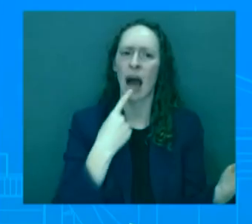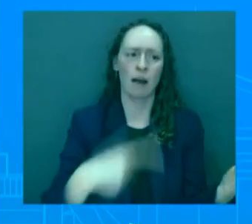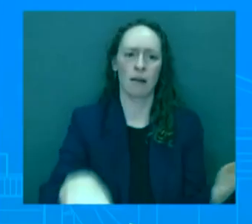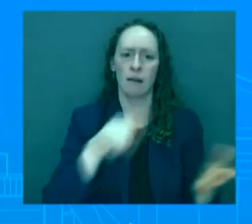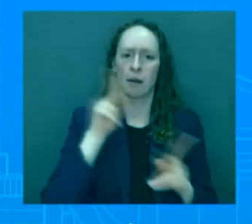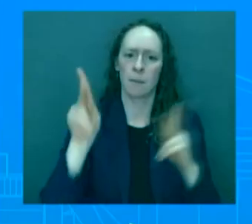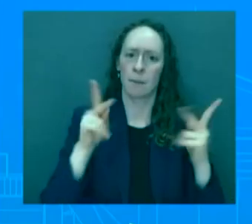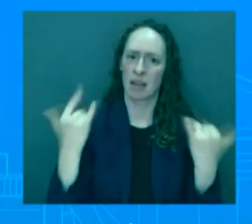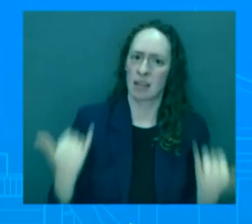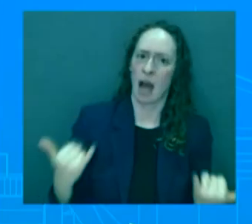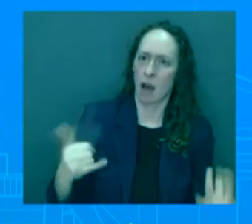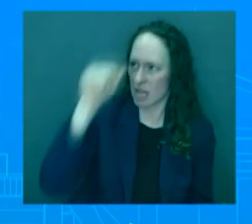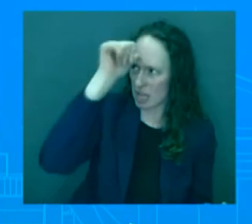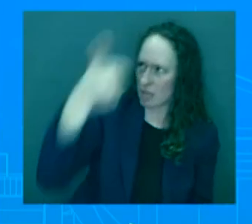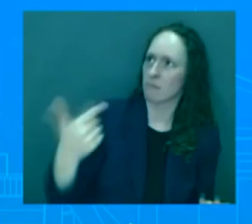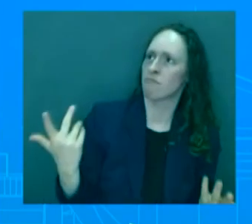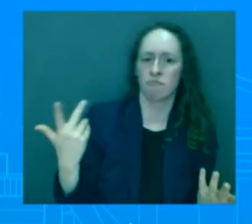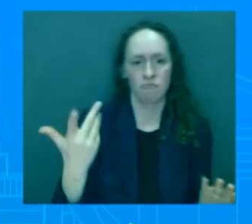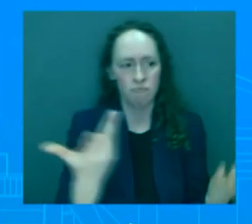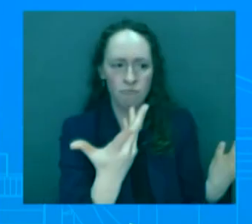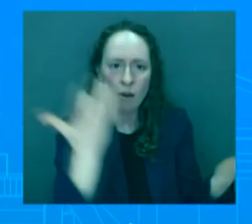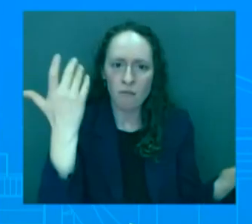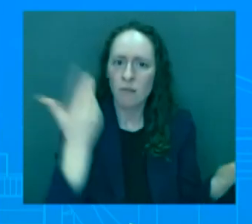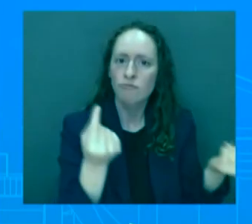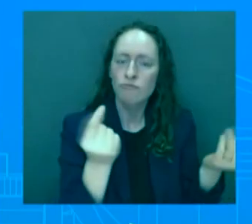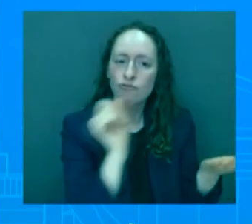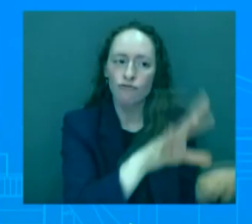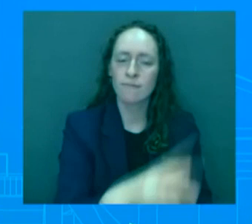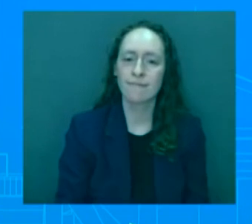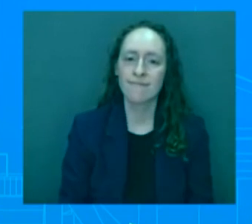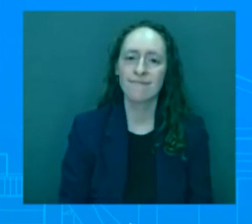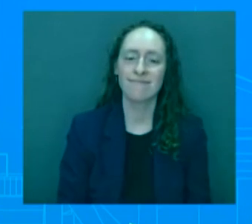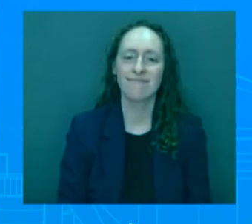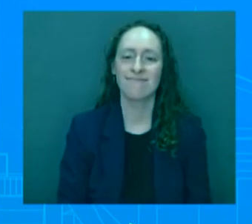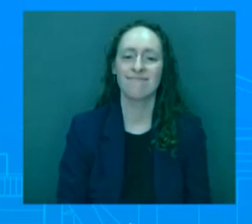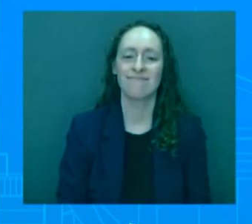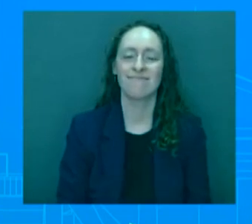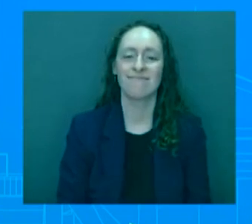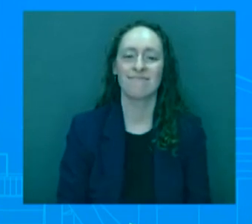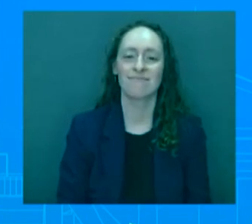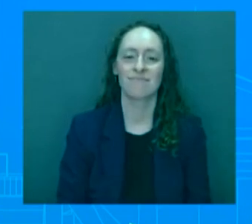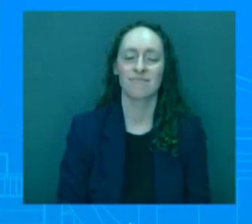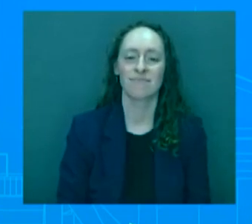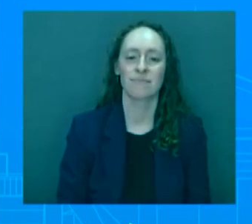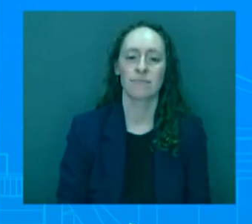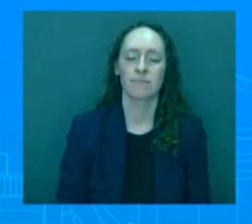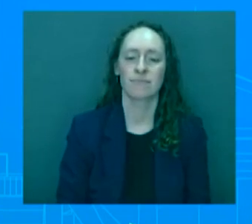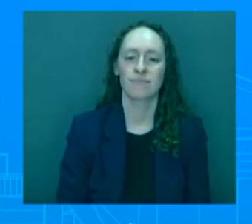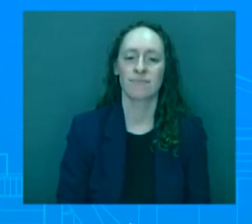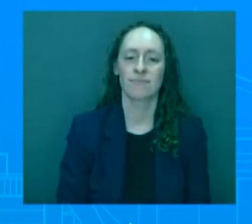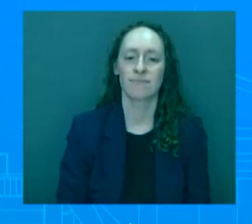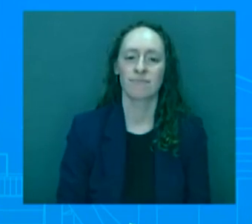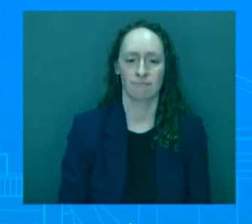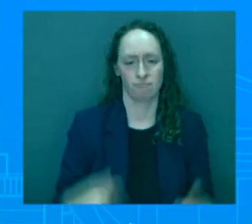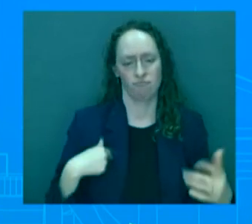President has said, when we look at the relationship with India, it's one of the most consequential relationships that the United